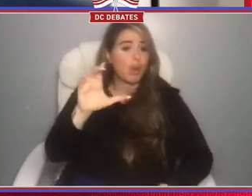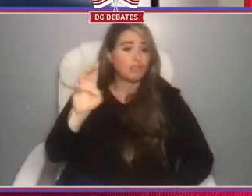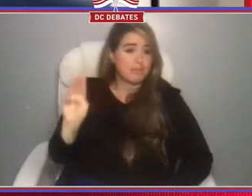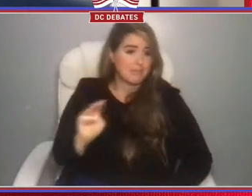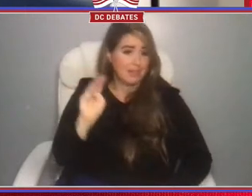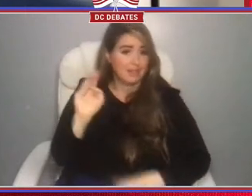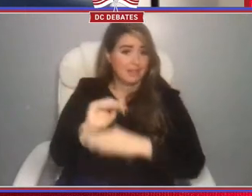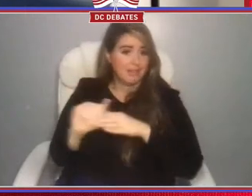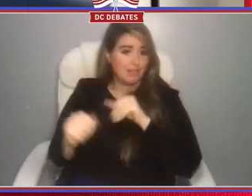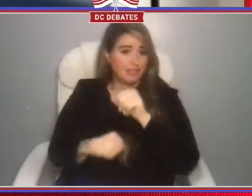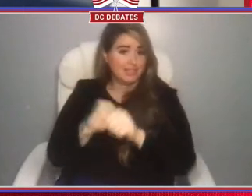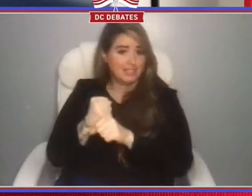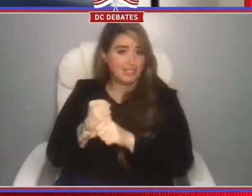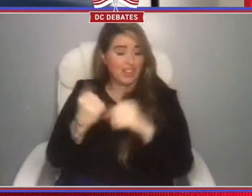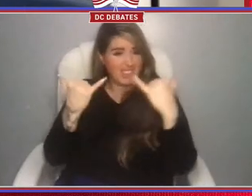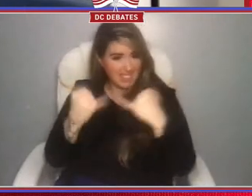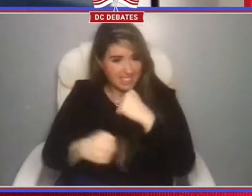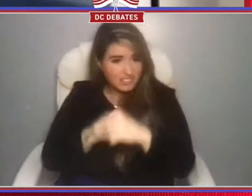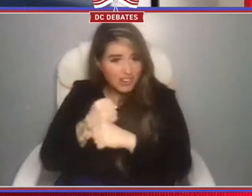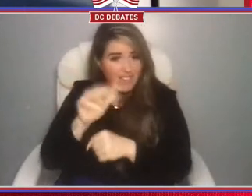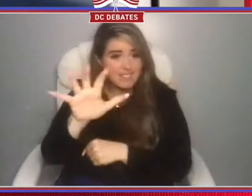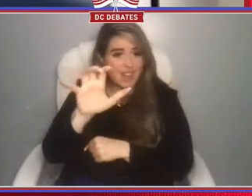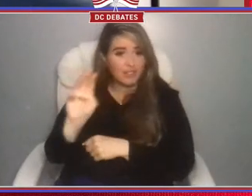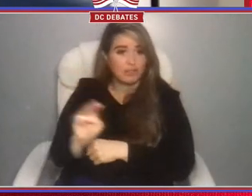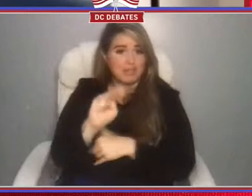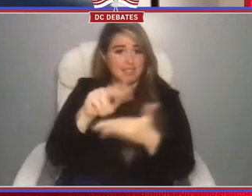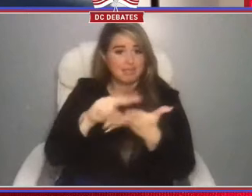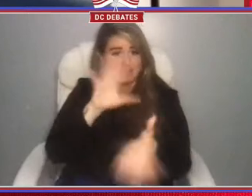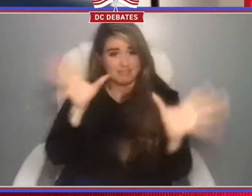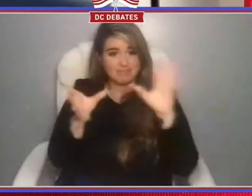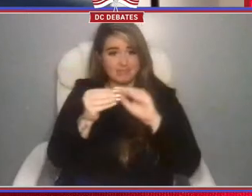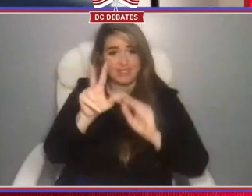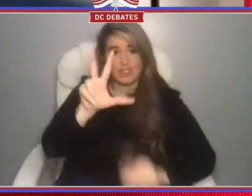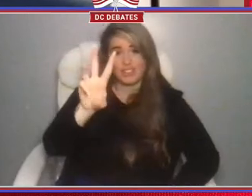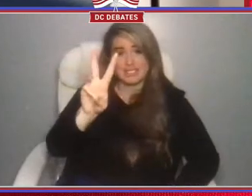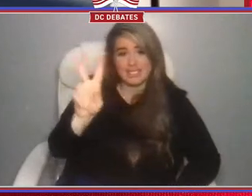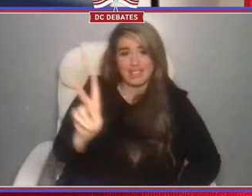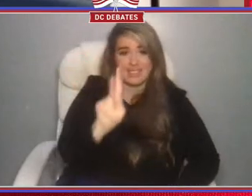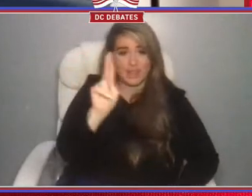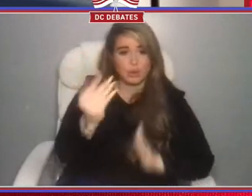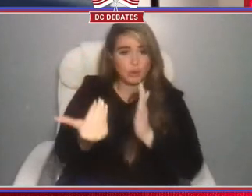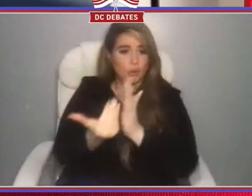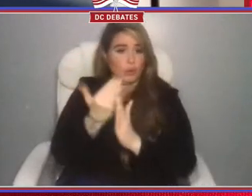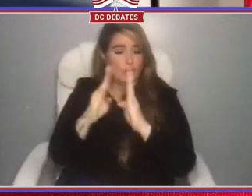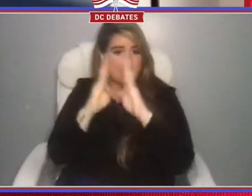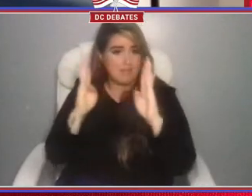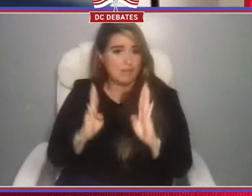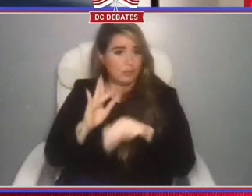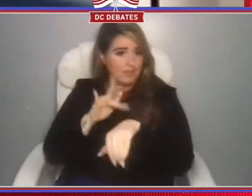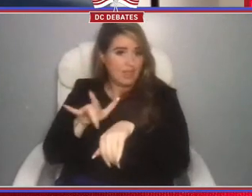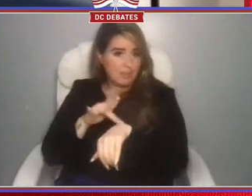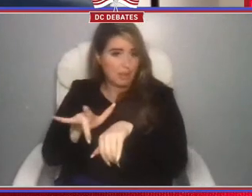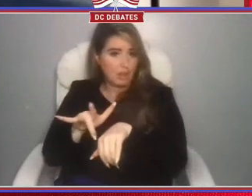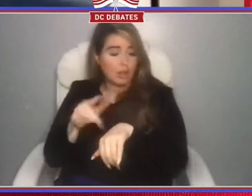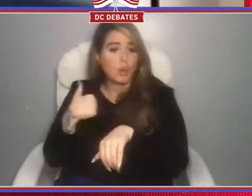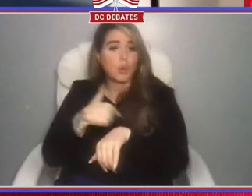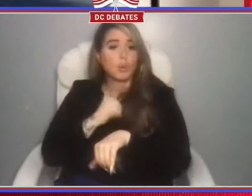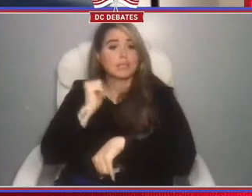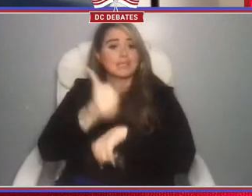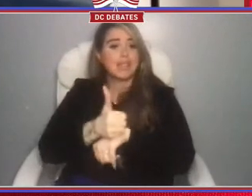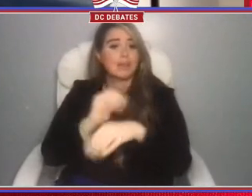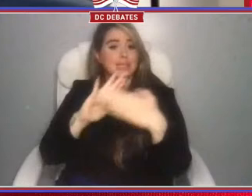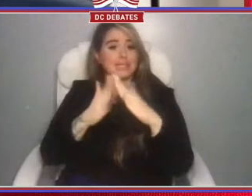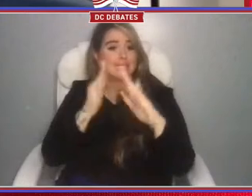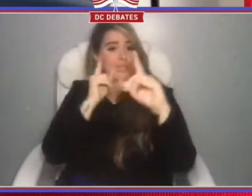$500 million to get us to 36,000 units. We have set a not just a city goal for affordable housing,